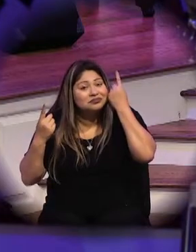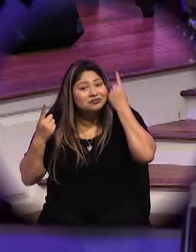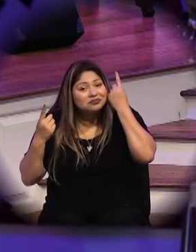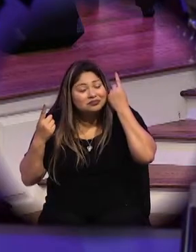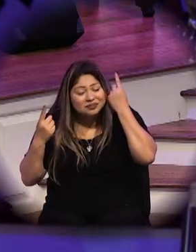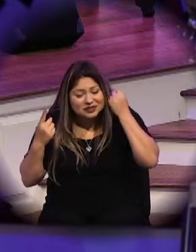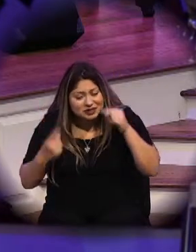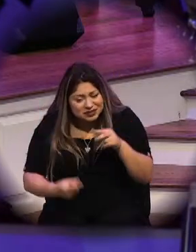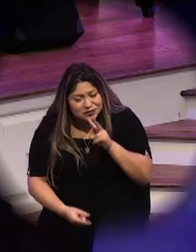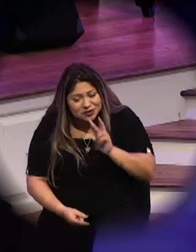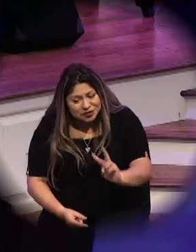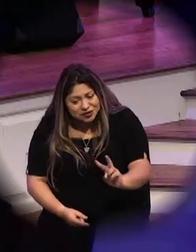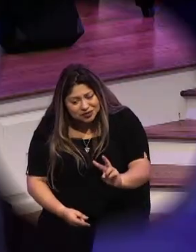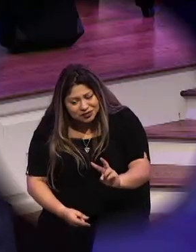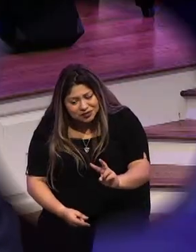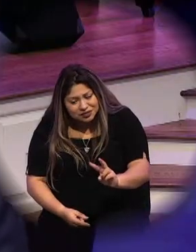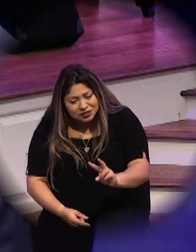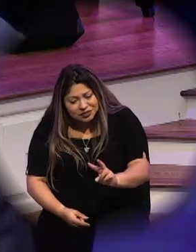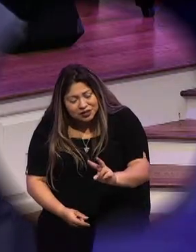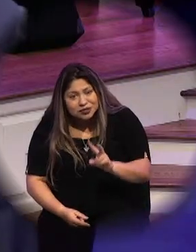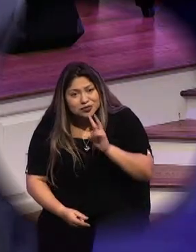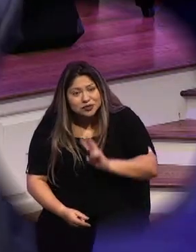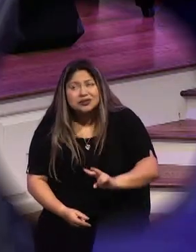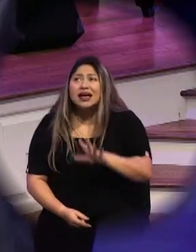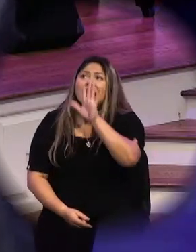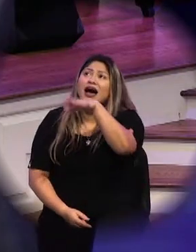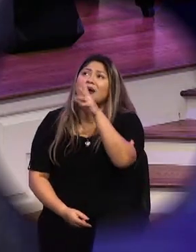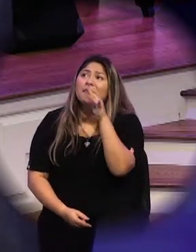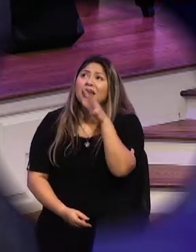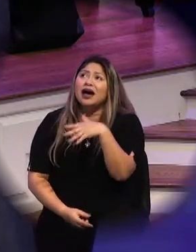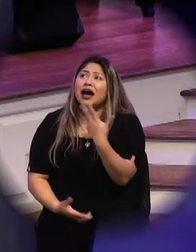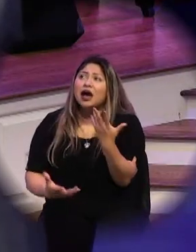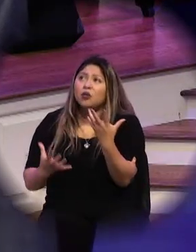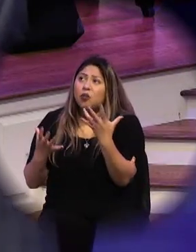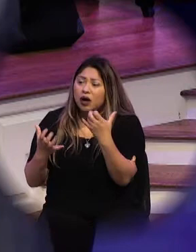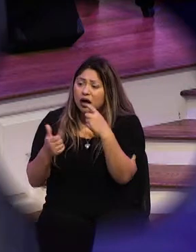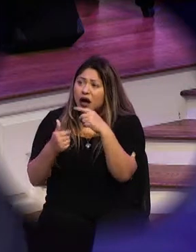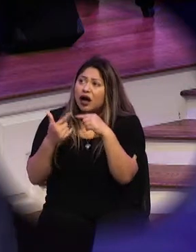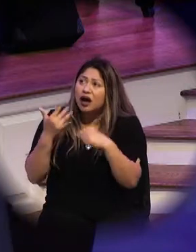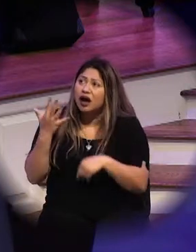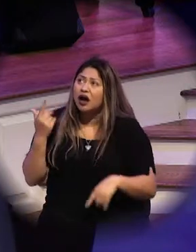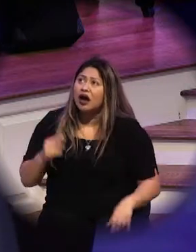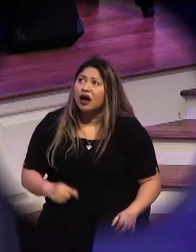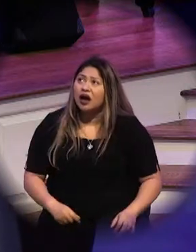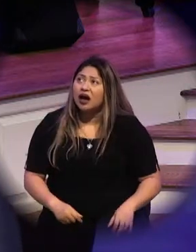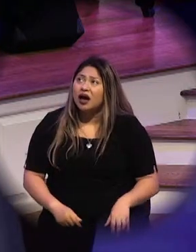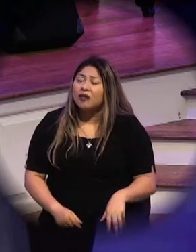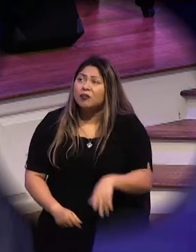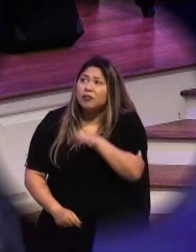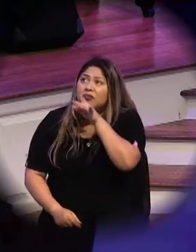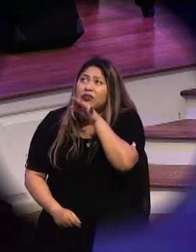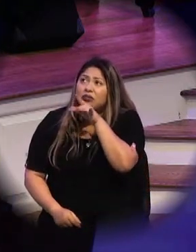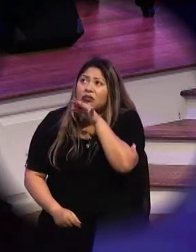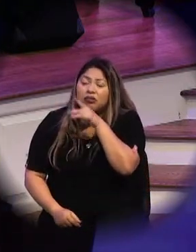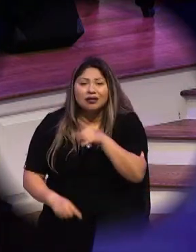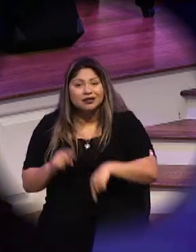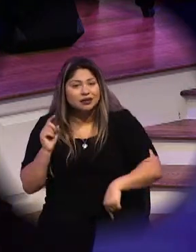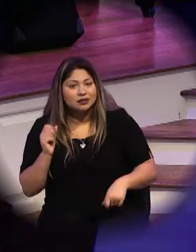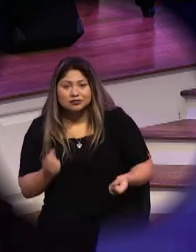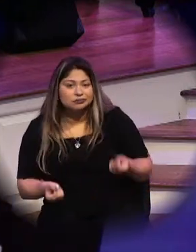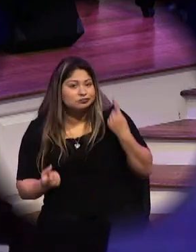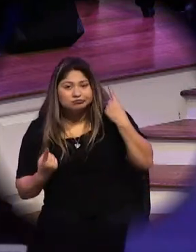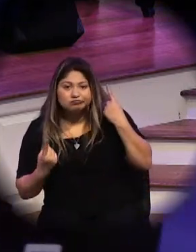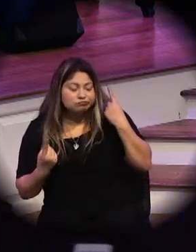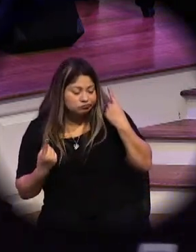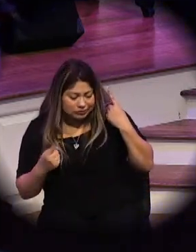encountered that level of frustration on our behalf, and even more so, went